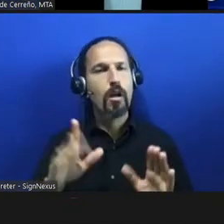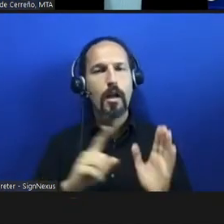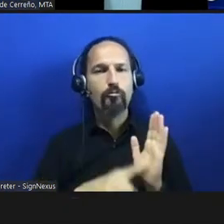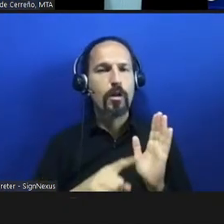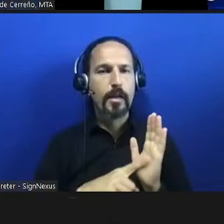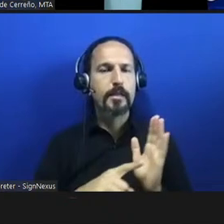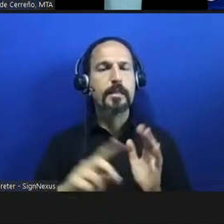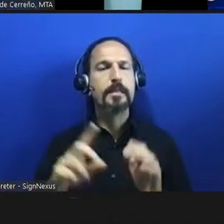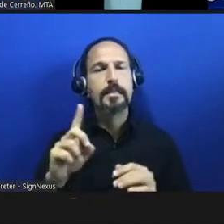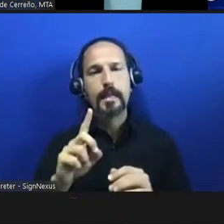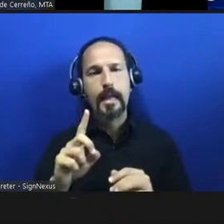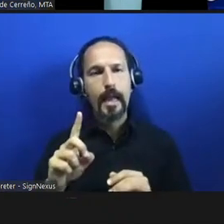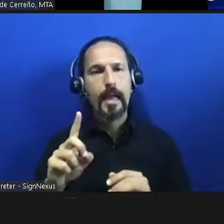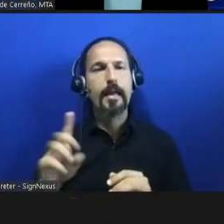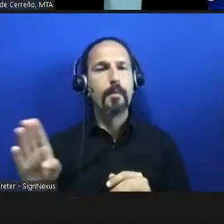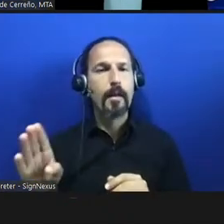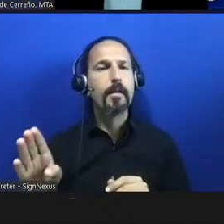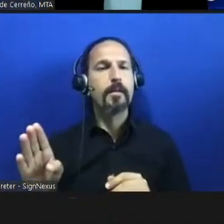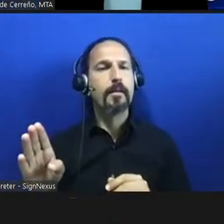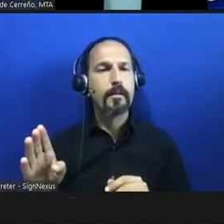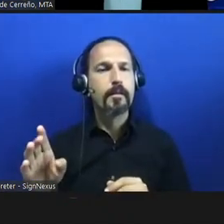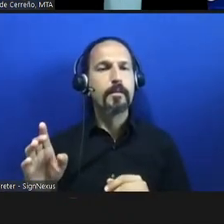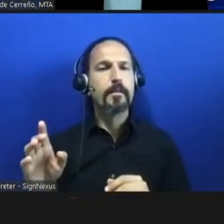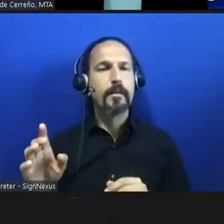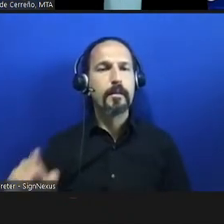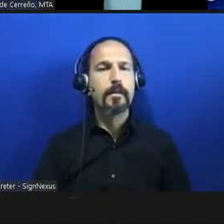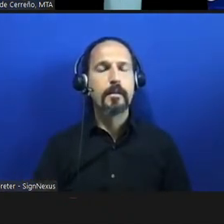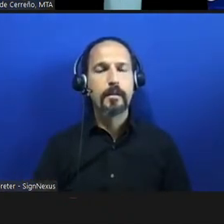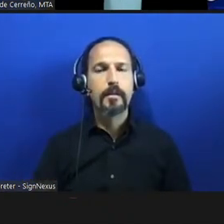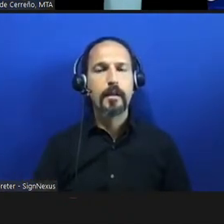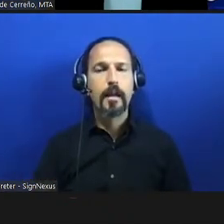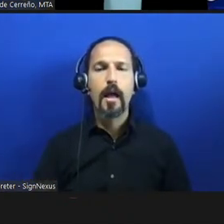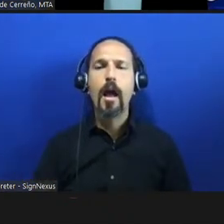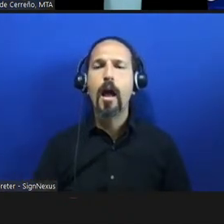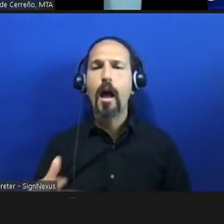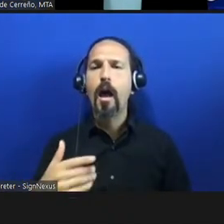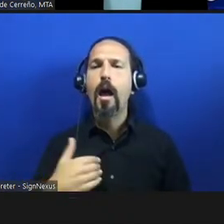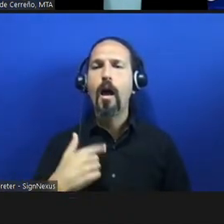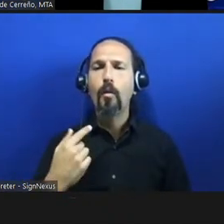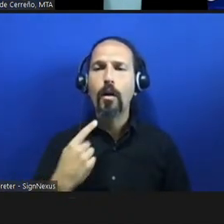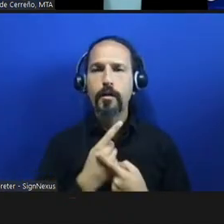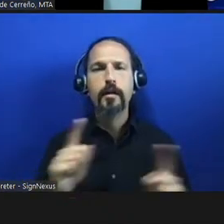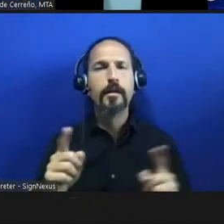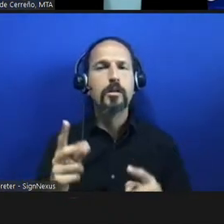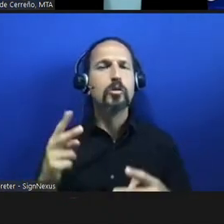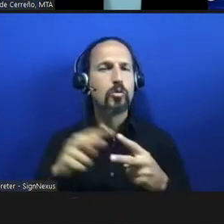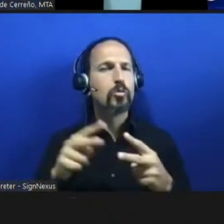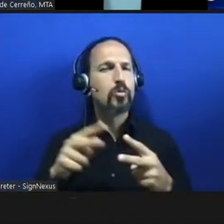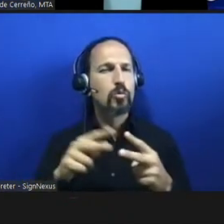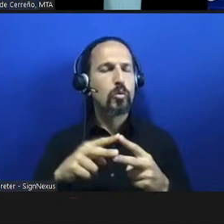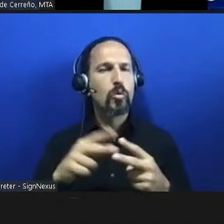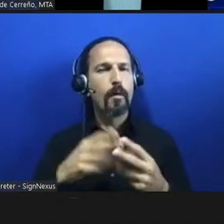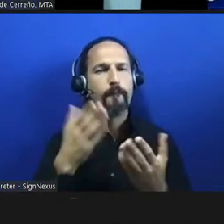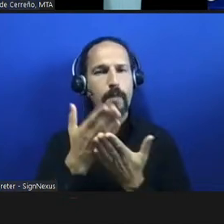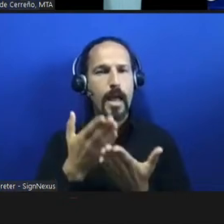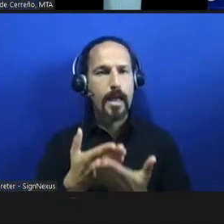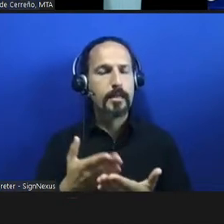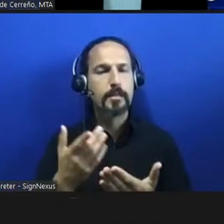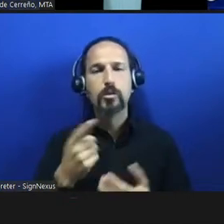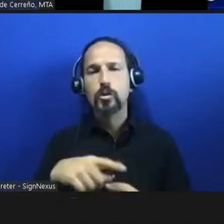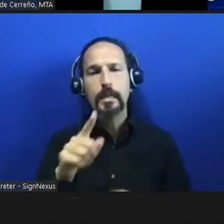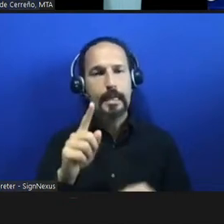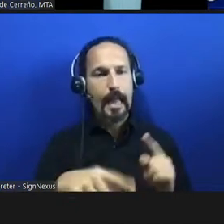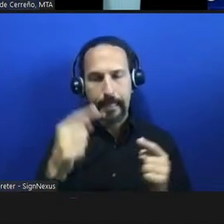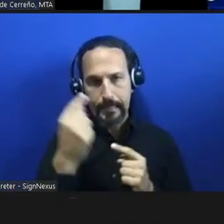data-backed presentation I wanted to distill this issue down to two simple facts which I don't think anyone can